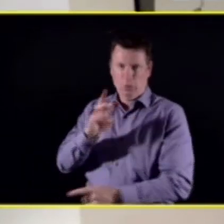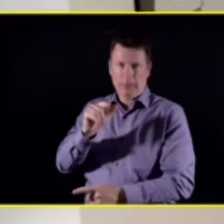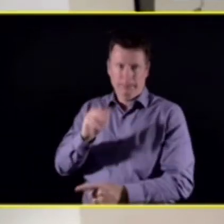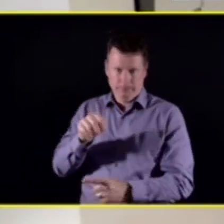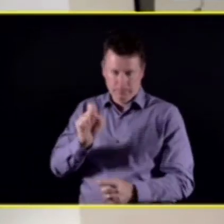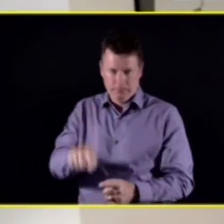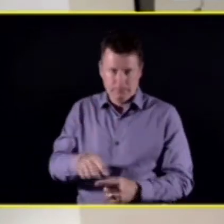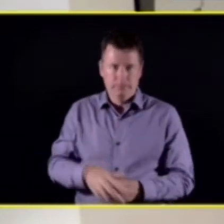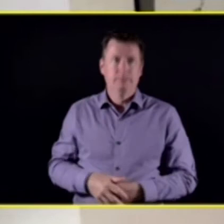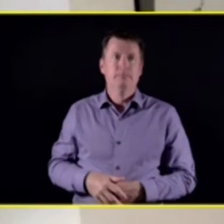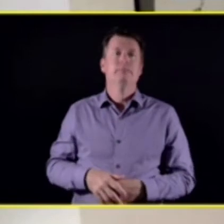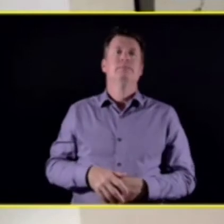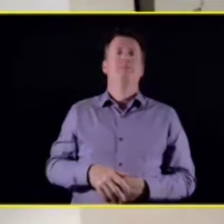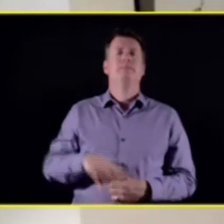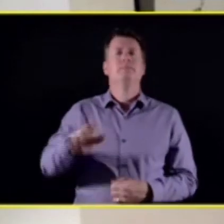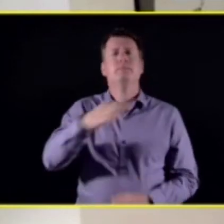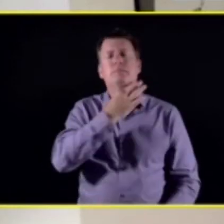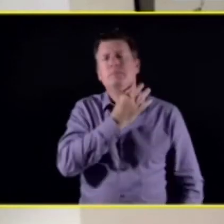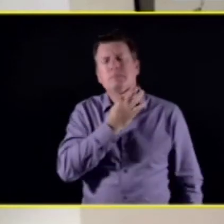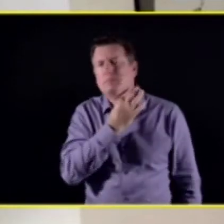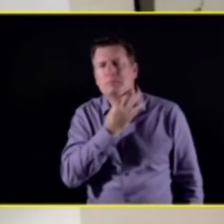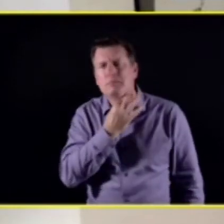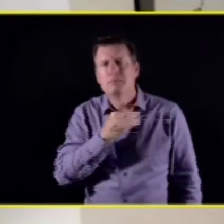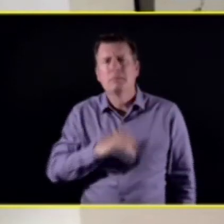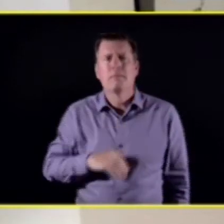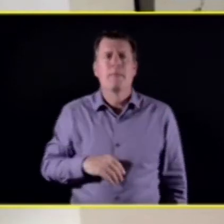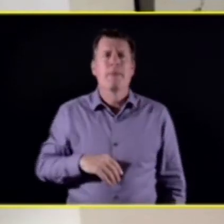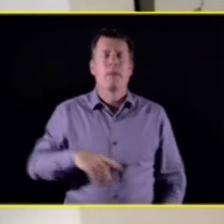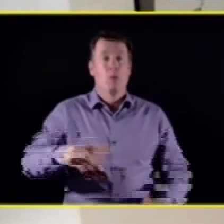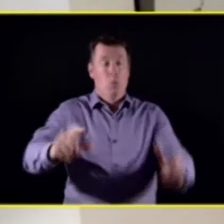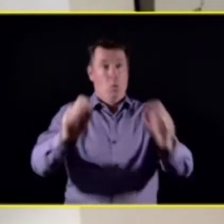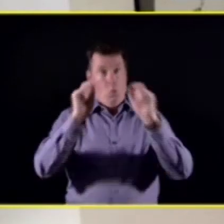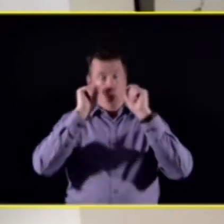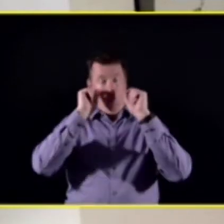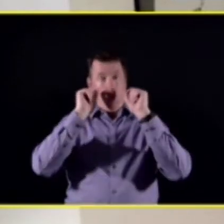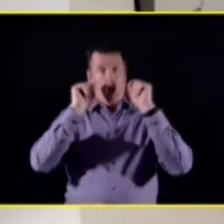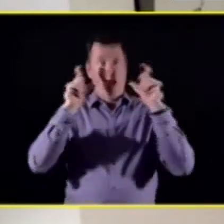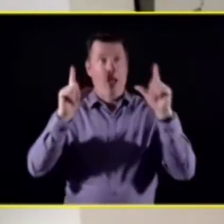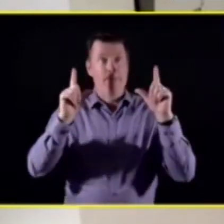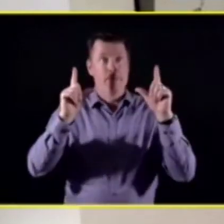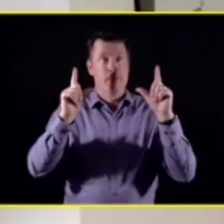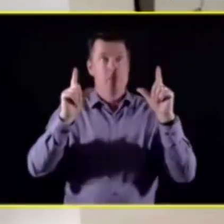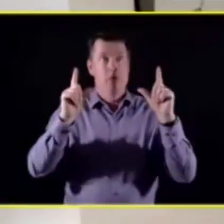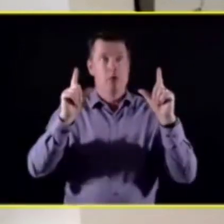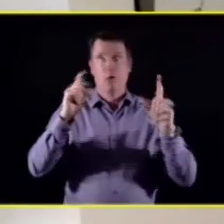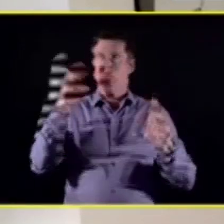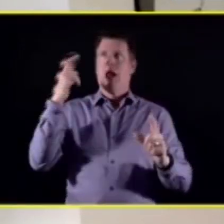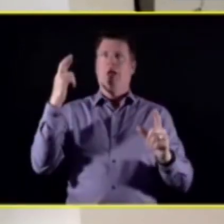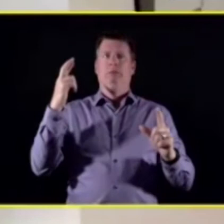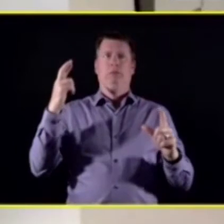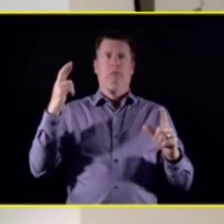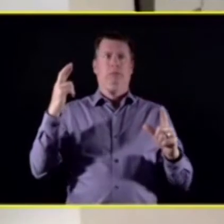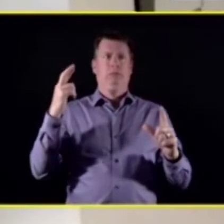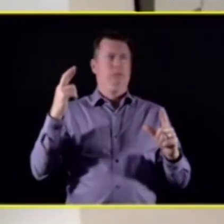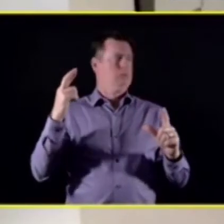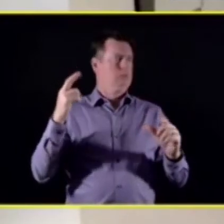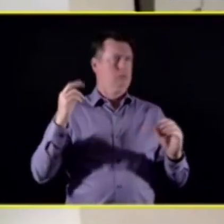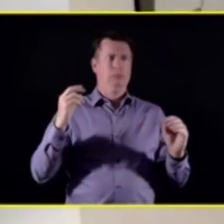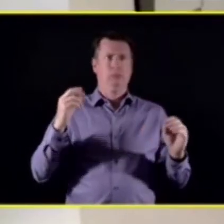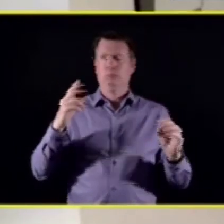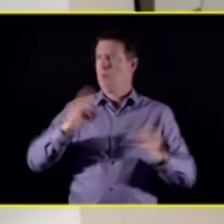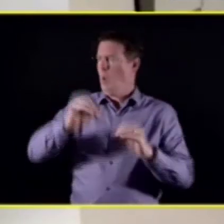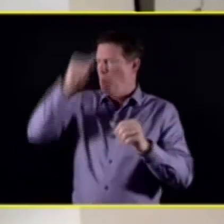up and had no memory of the previous 4 weeks or 3 weeks at least. How did you start putting